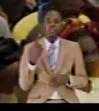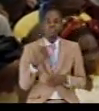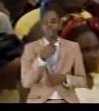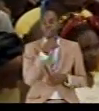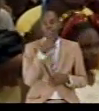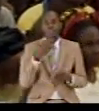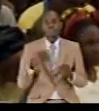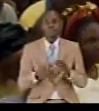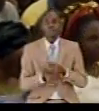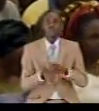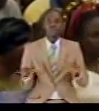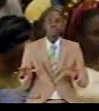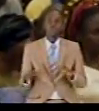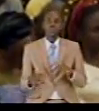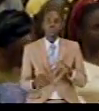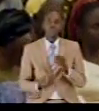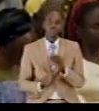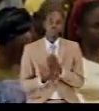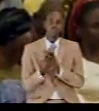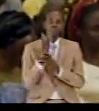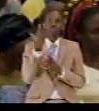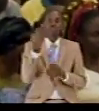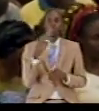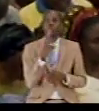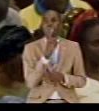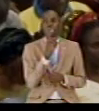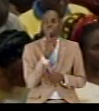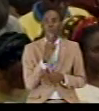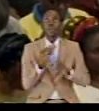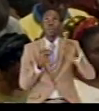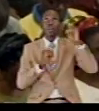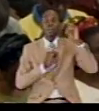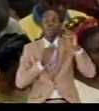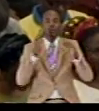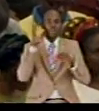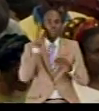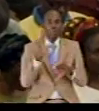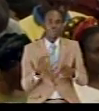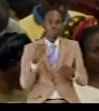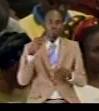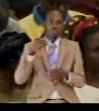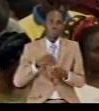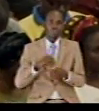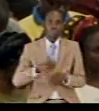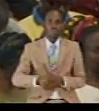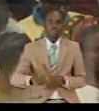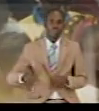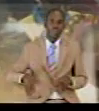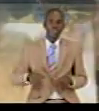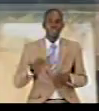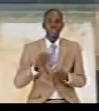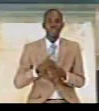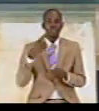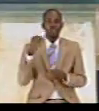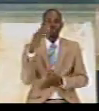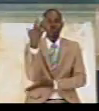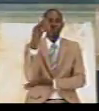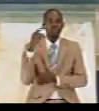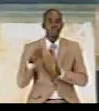land springs of water. I will plant in the wilderness the